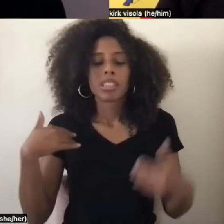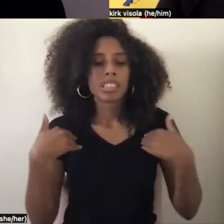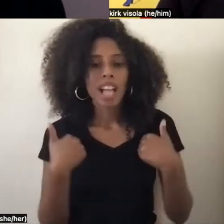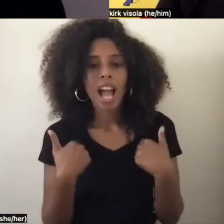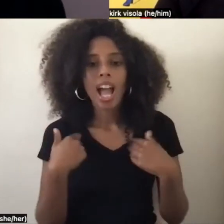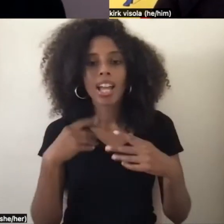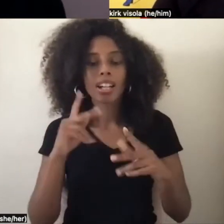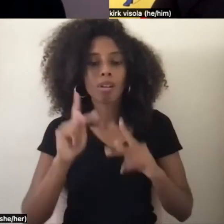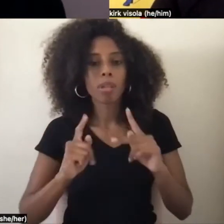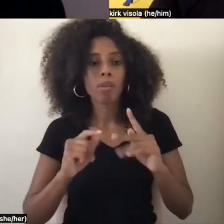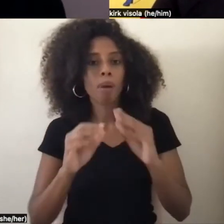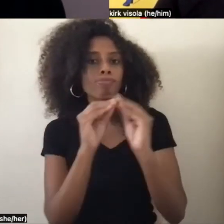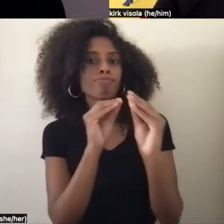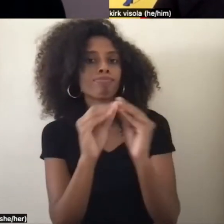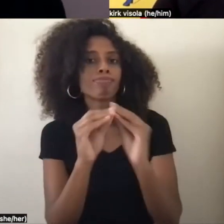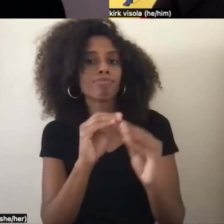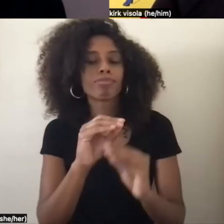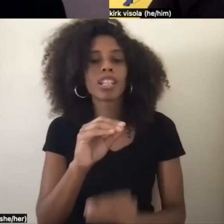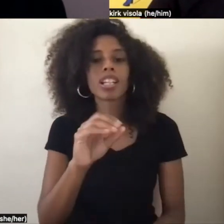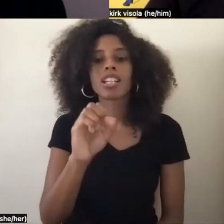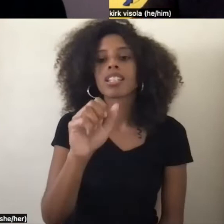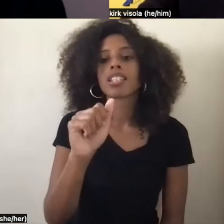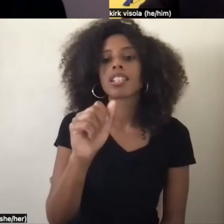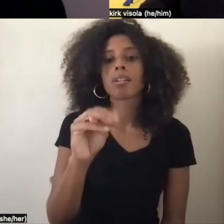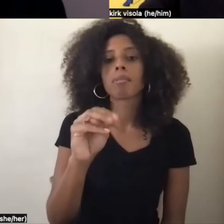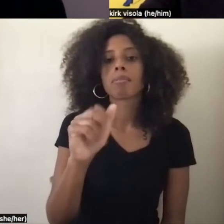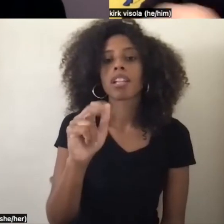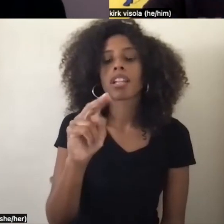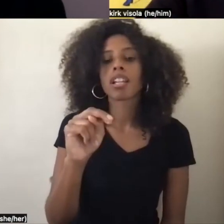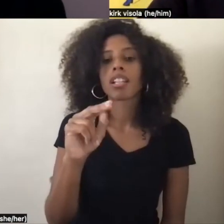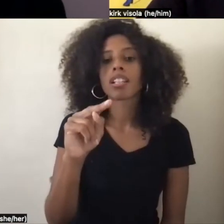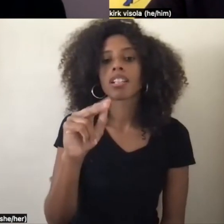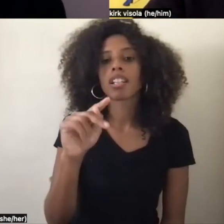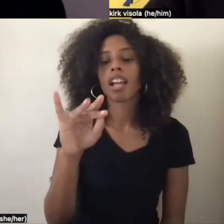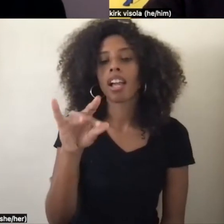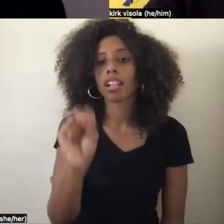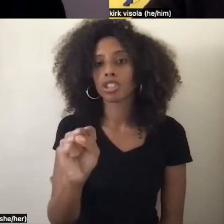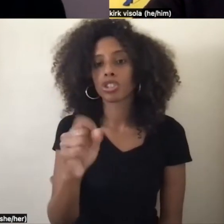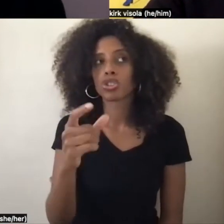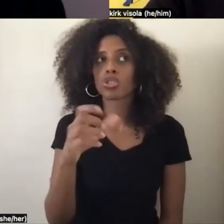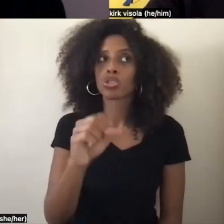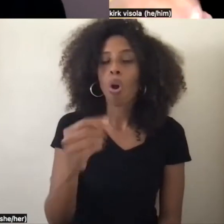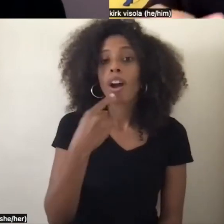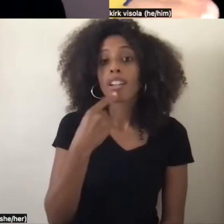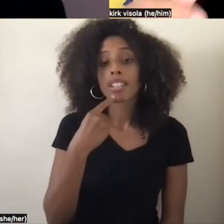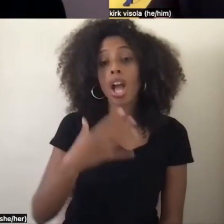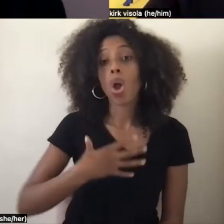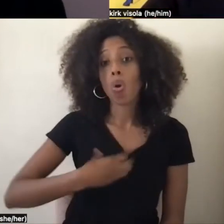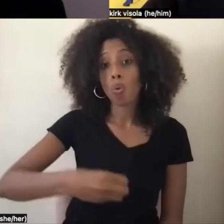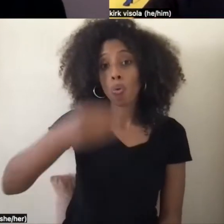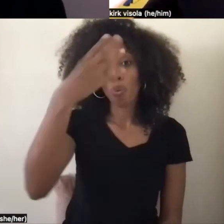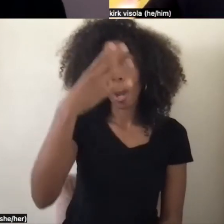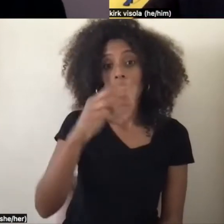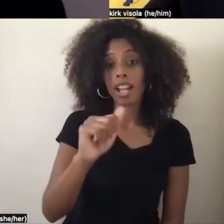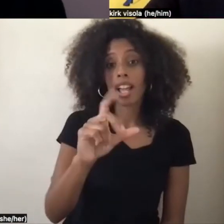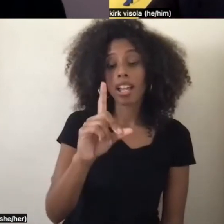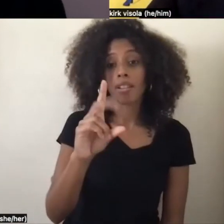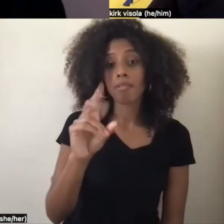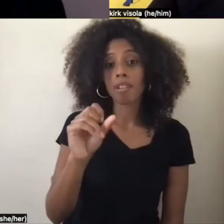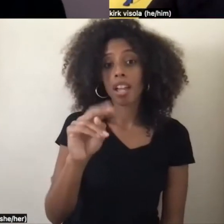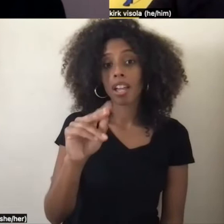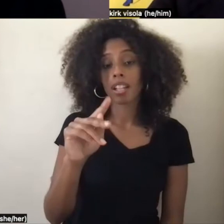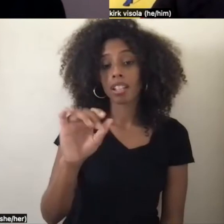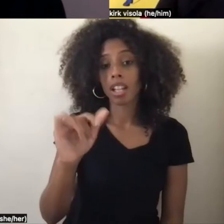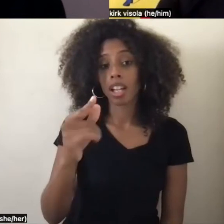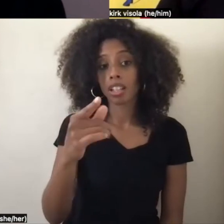correcting semantics. So I said white advantage, because you have an advantage over other people that aren't white. And that's just facts, period, plain